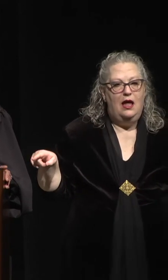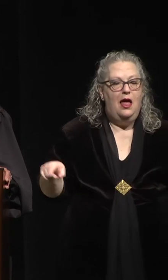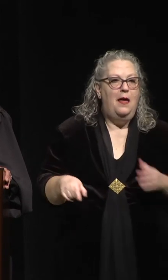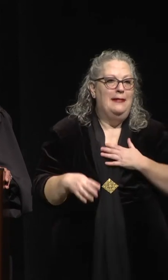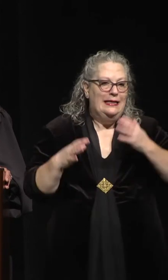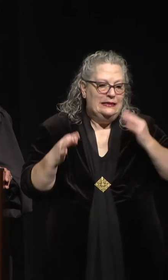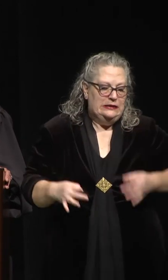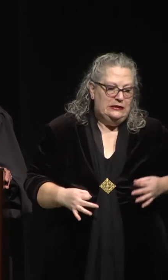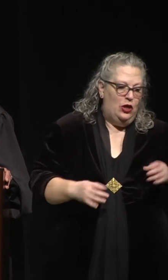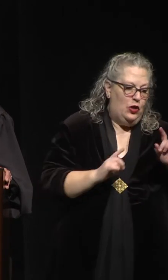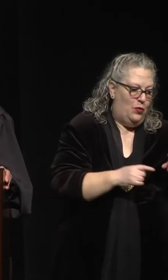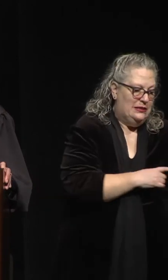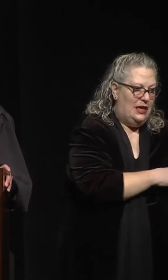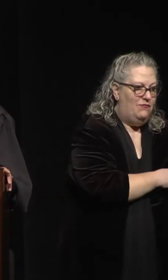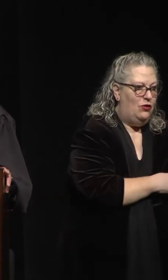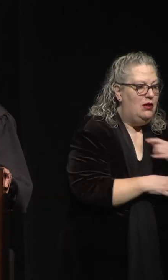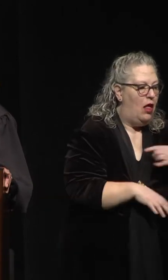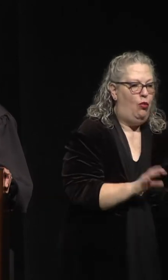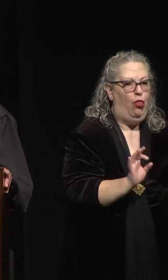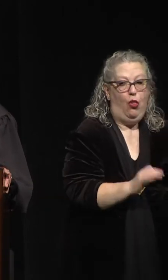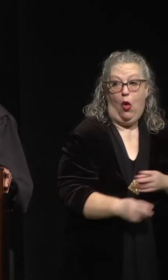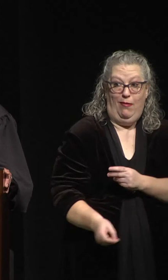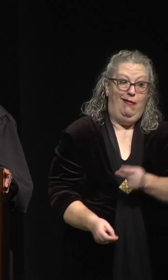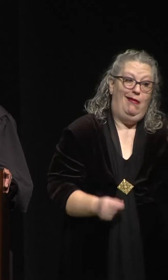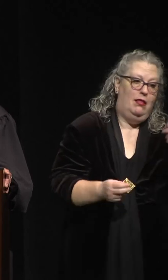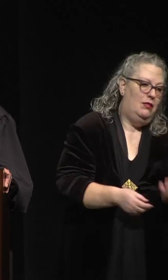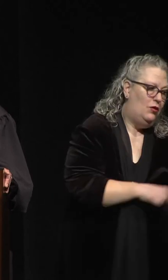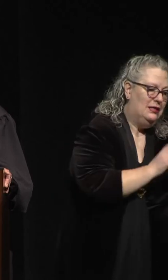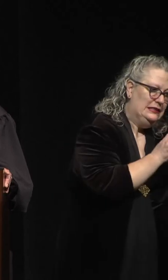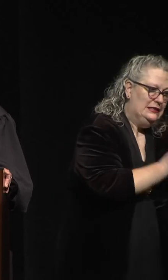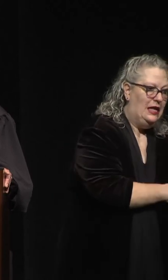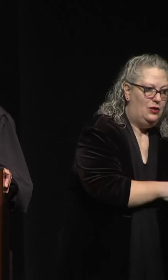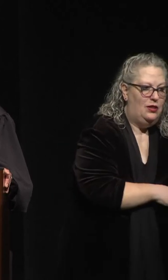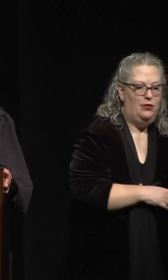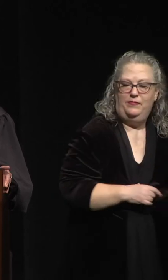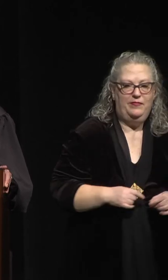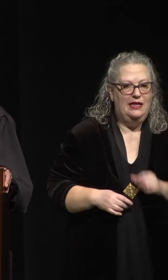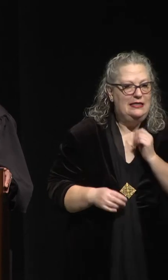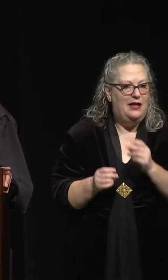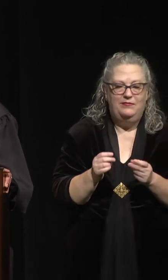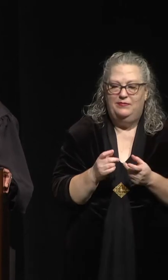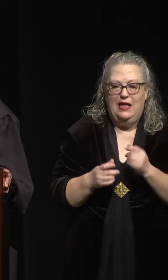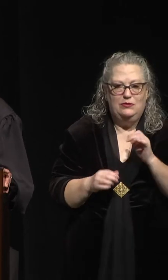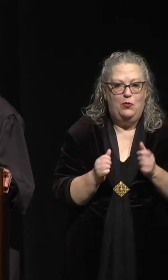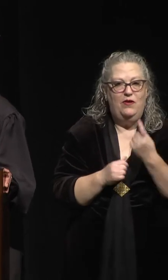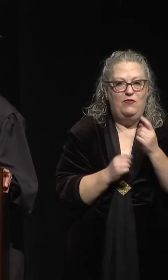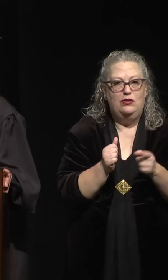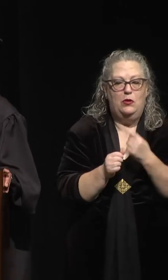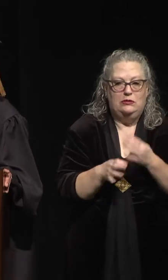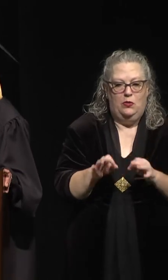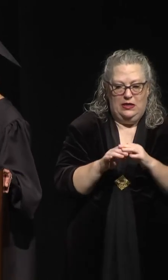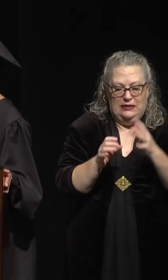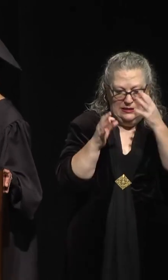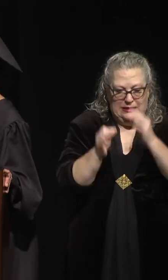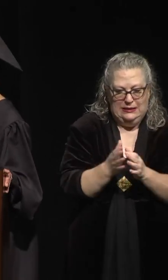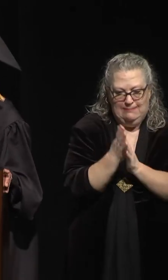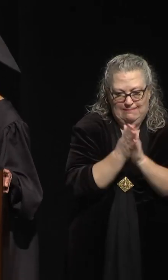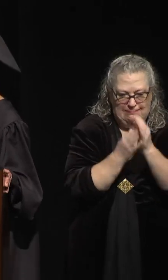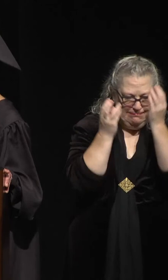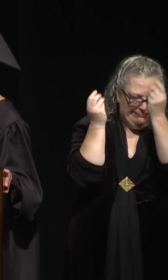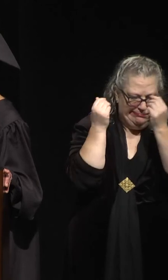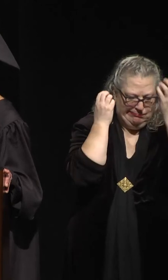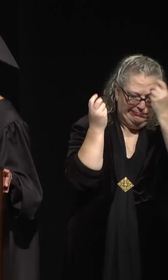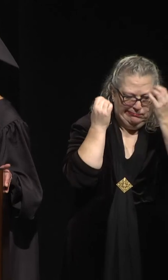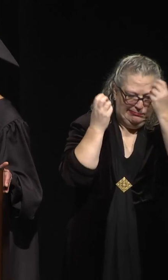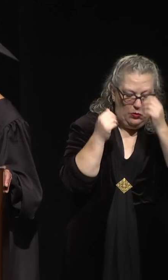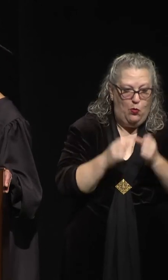My decision to go to Stanford did not come lightly, and it didn't come quickly. It was one of the first most critical decisions I had to make without